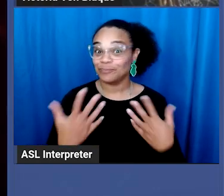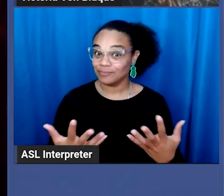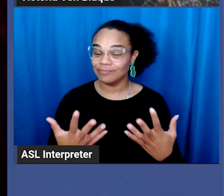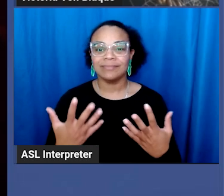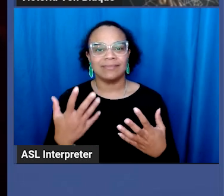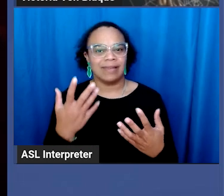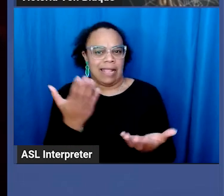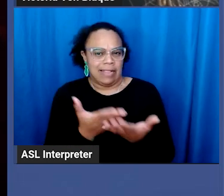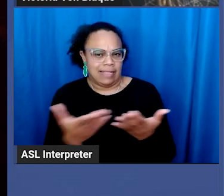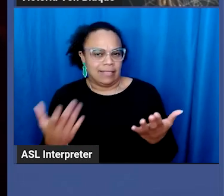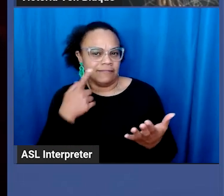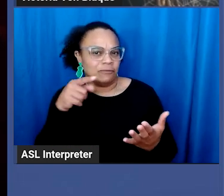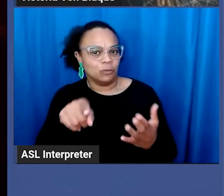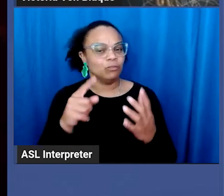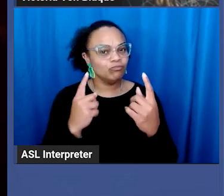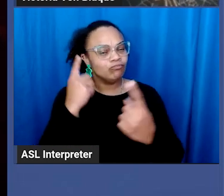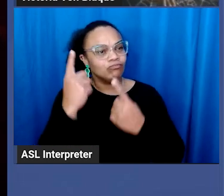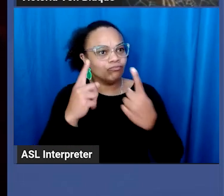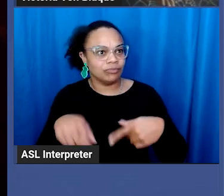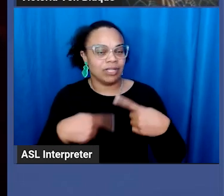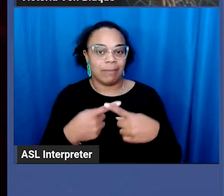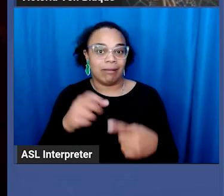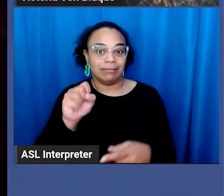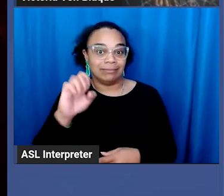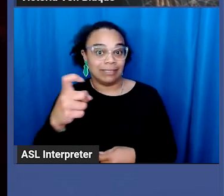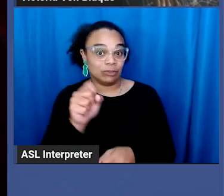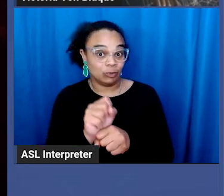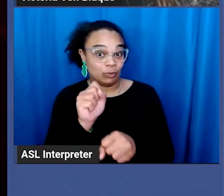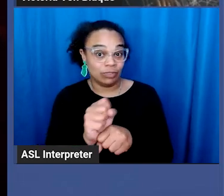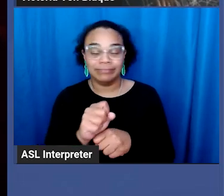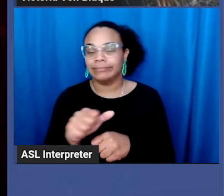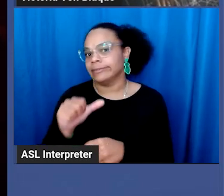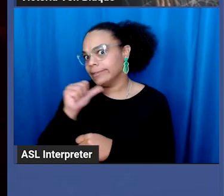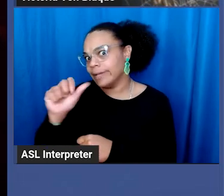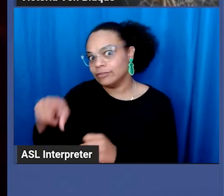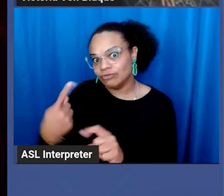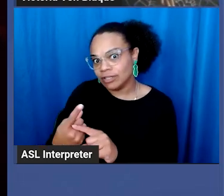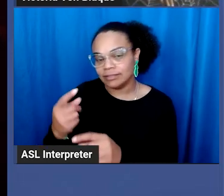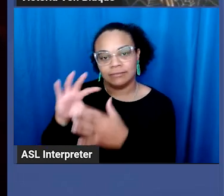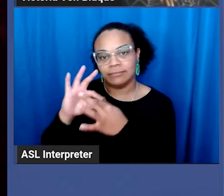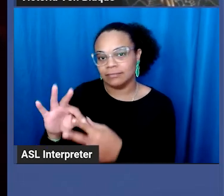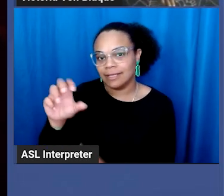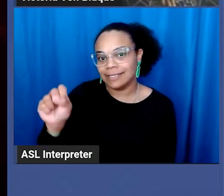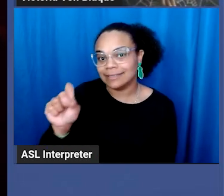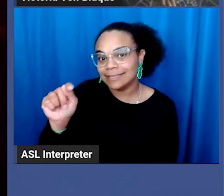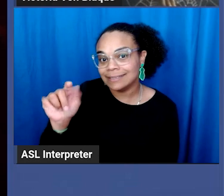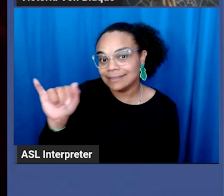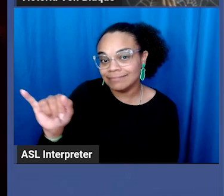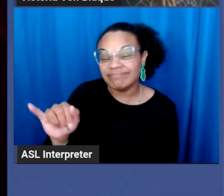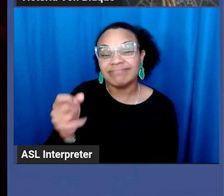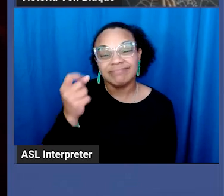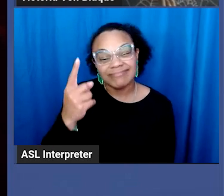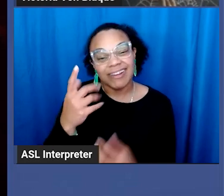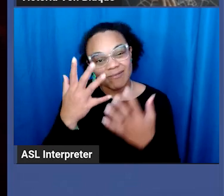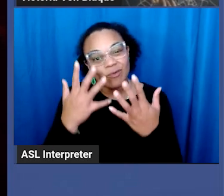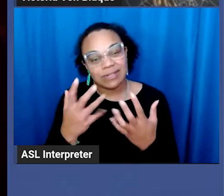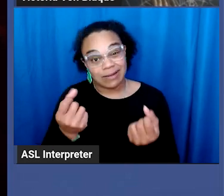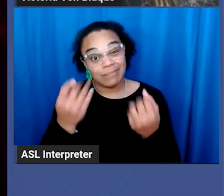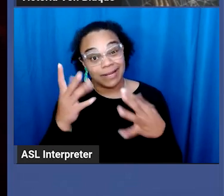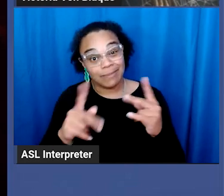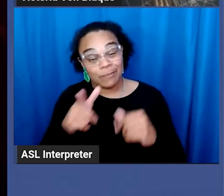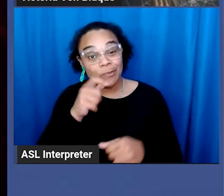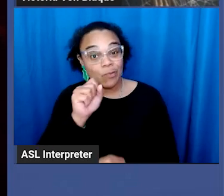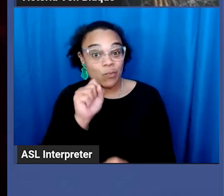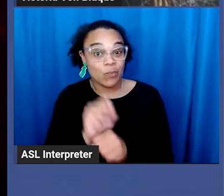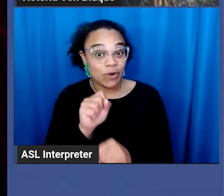Considerations for sex work that are not around STIs. Unfortunately, a lot of people who do